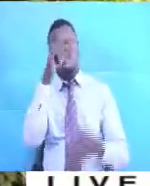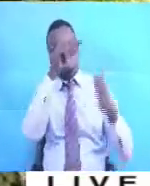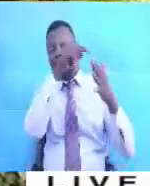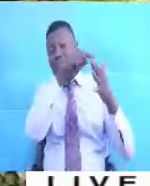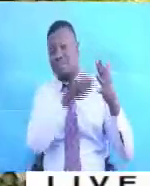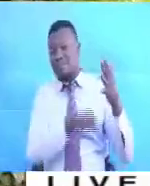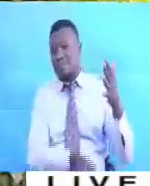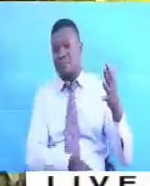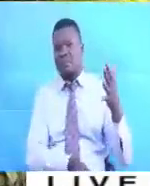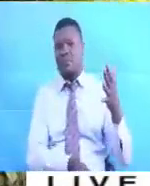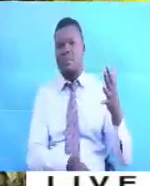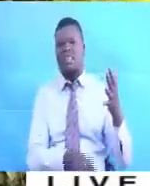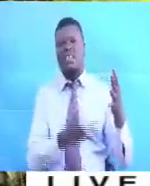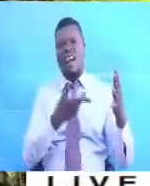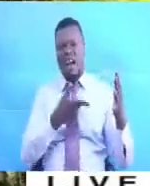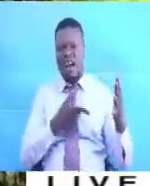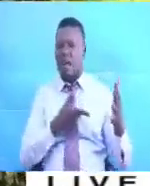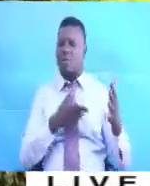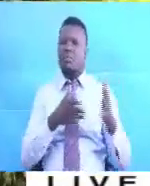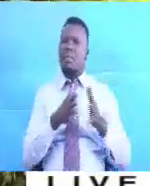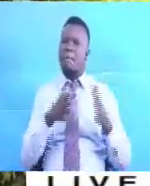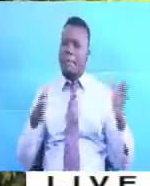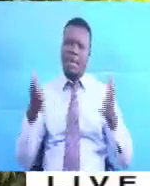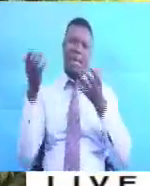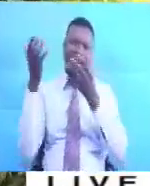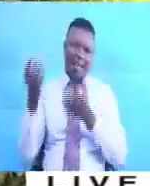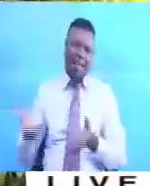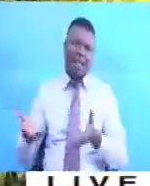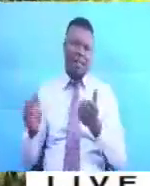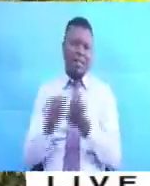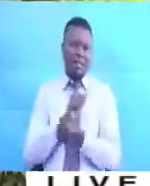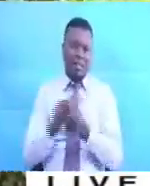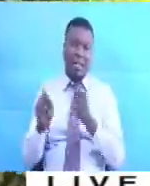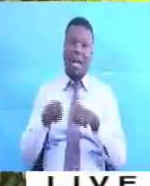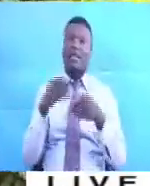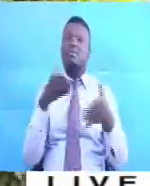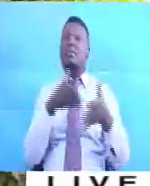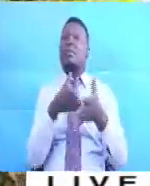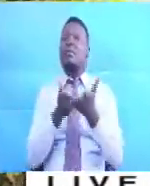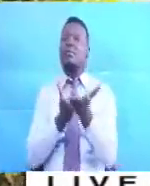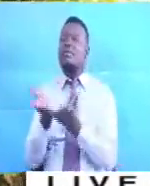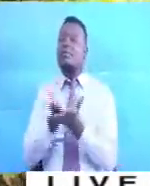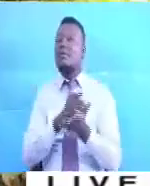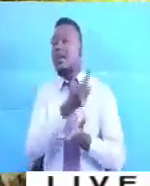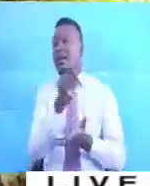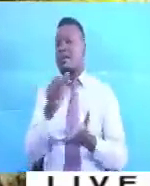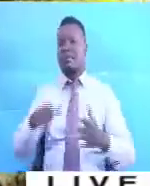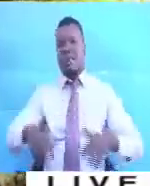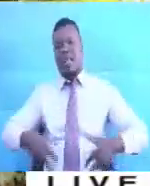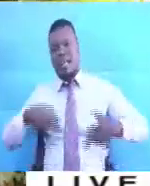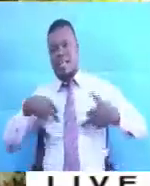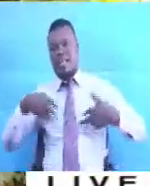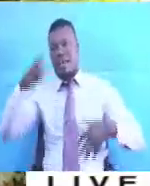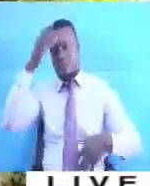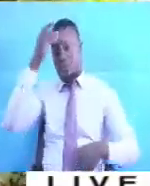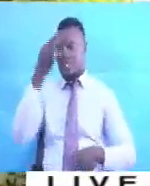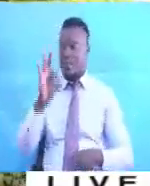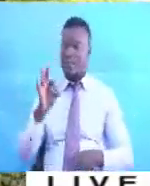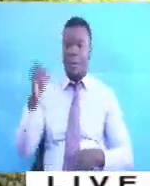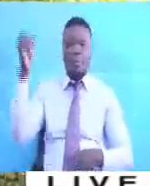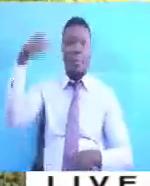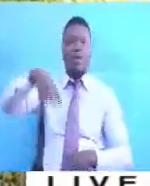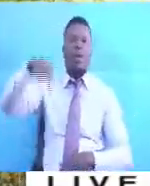has serious implications. First, on service delivery, even in other sectors like health, education, because whenever power goes